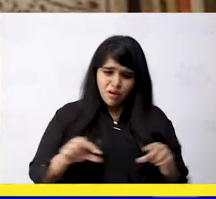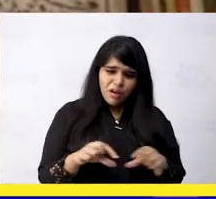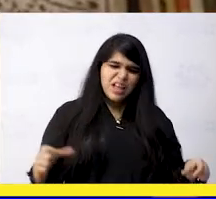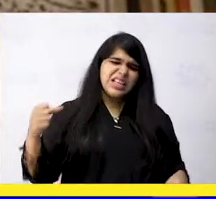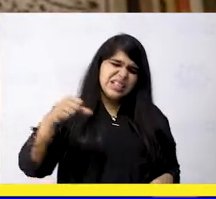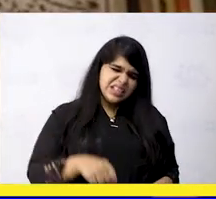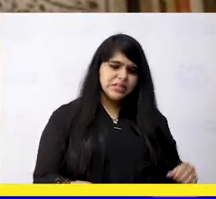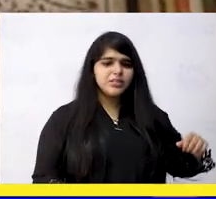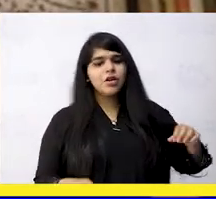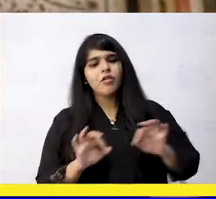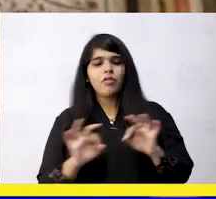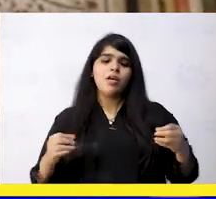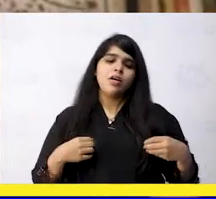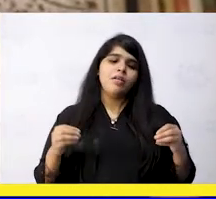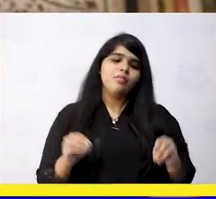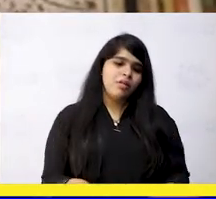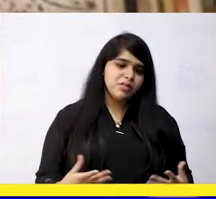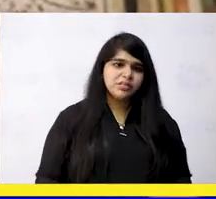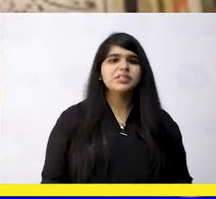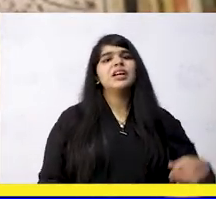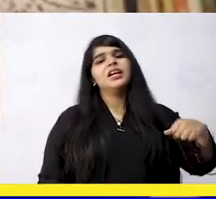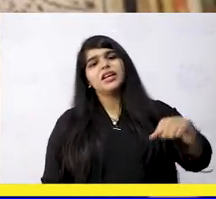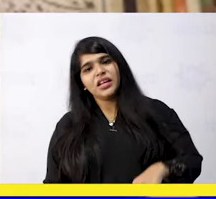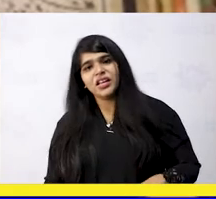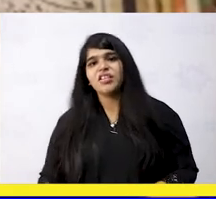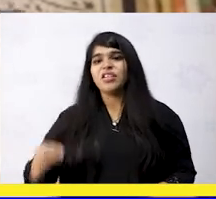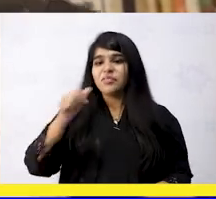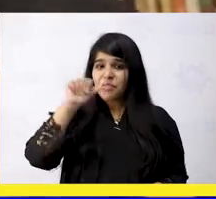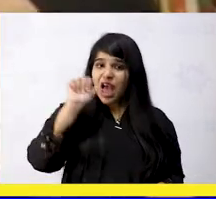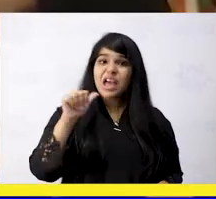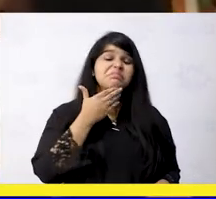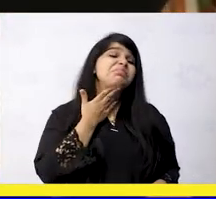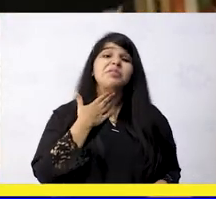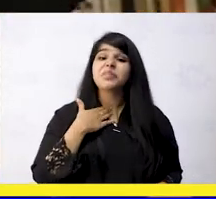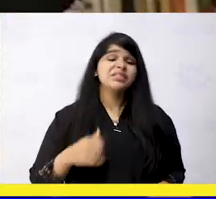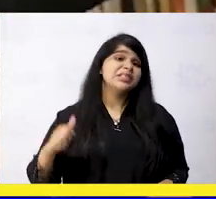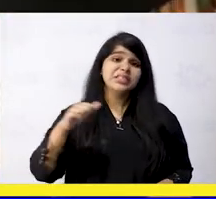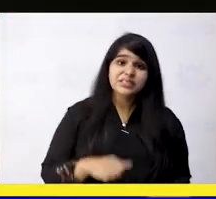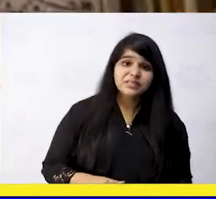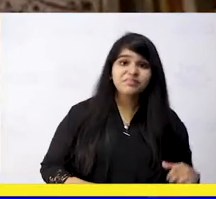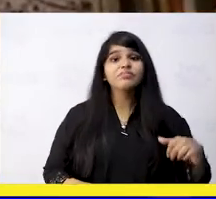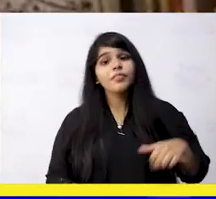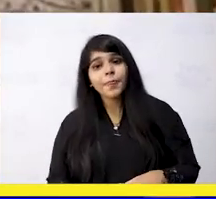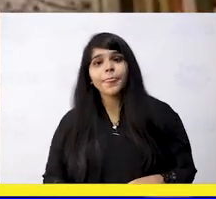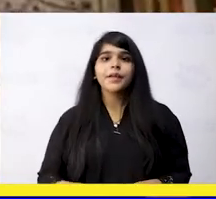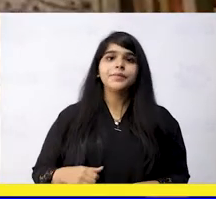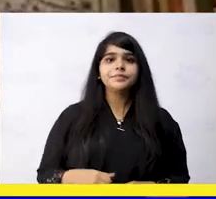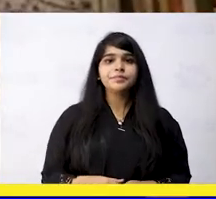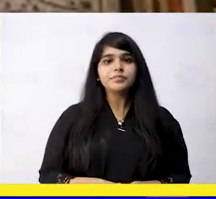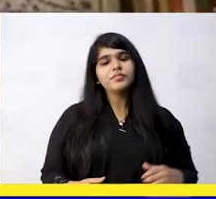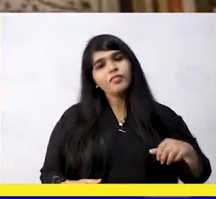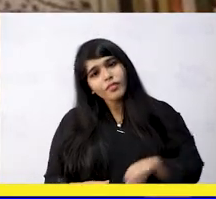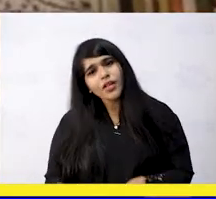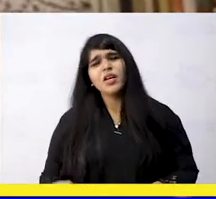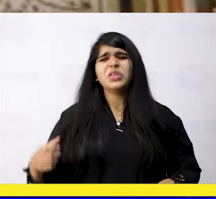it's the finish line. Thank God I can get there and have some water. Ooh. And he